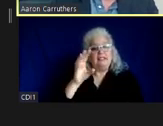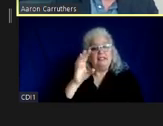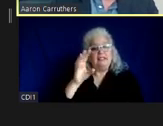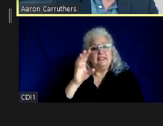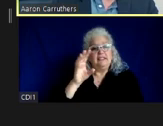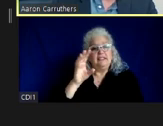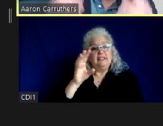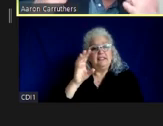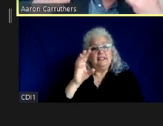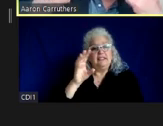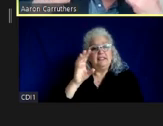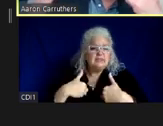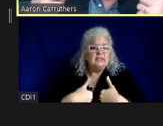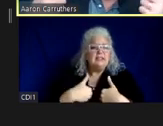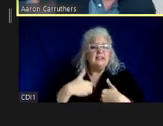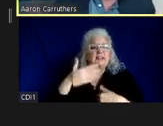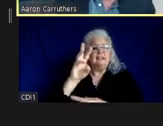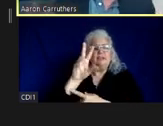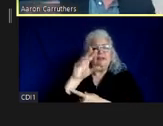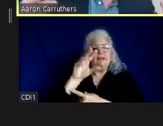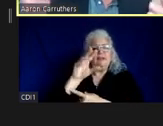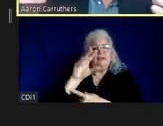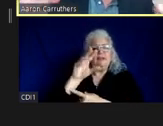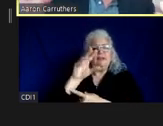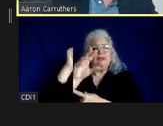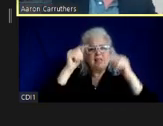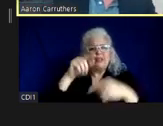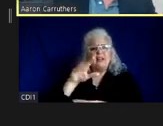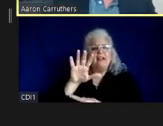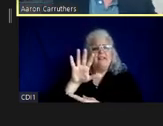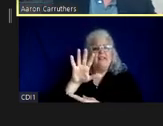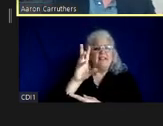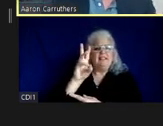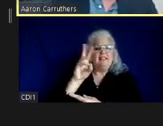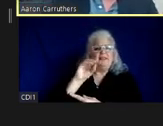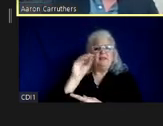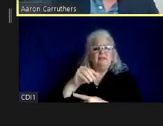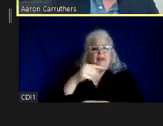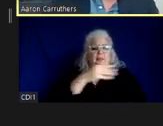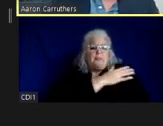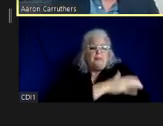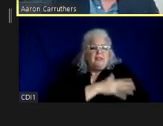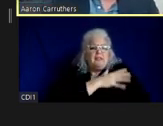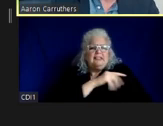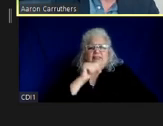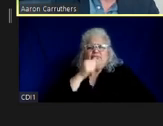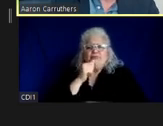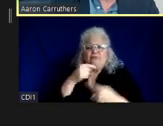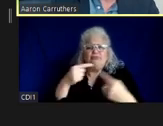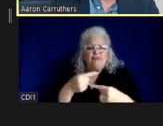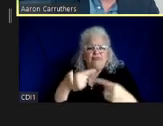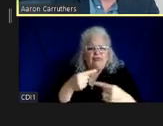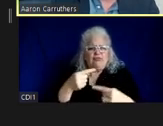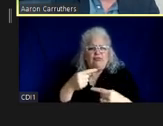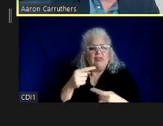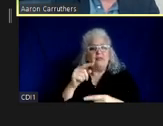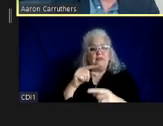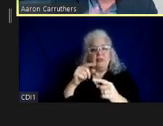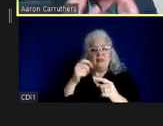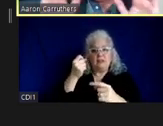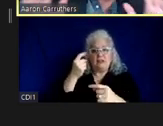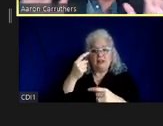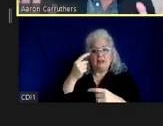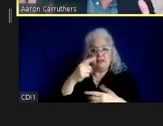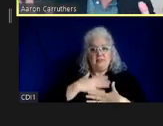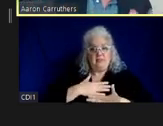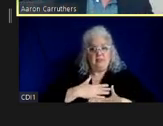pain, I think I'm getting sick. I think I'm coming down with something. My body says, oh, you're getting sick, something's happening. But I've been told by